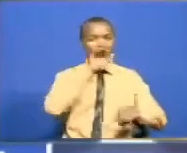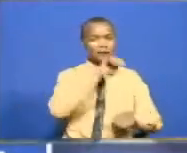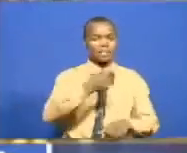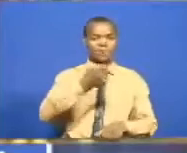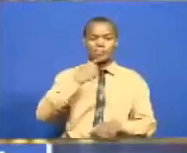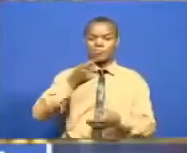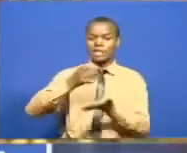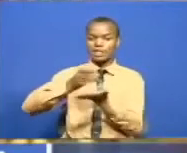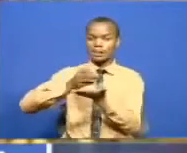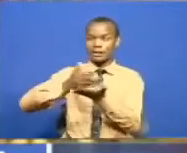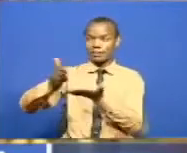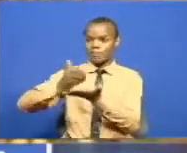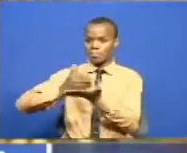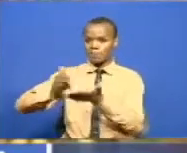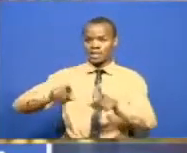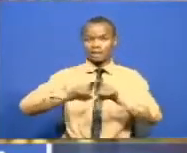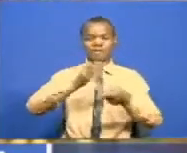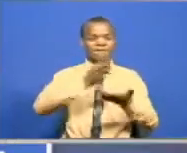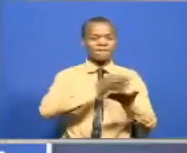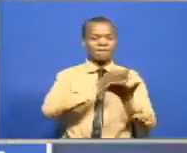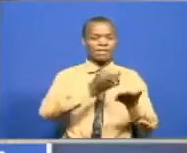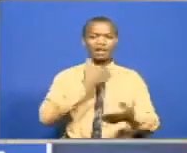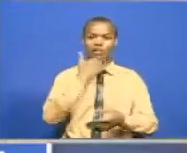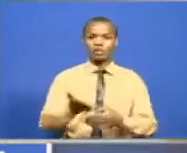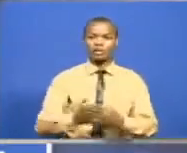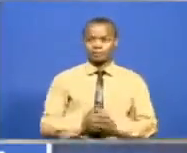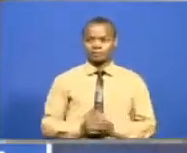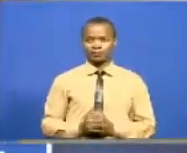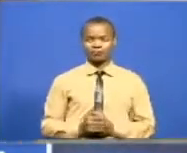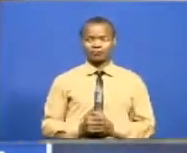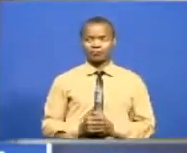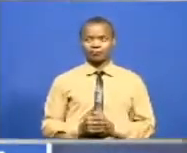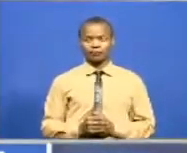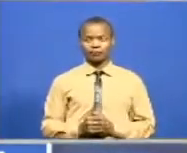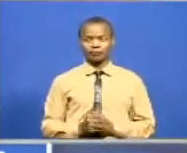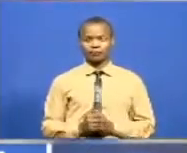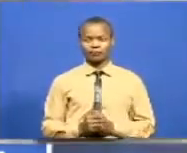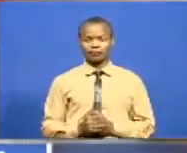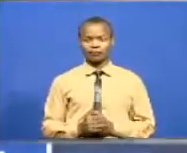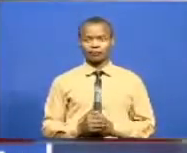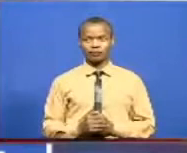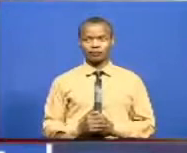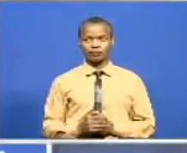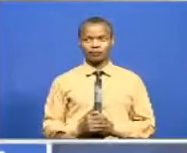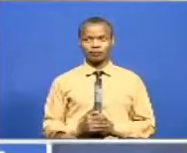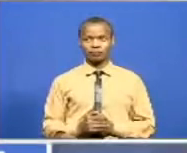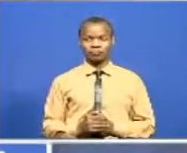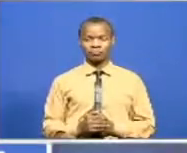supplies, and inadequate financing of the sector. Ben Chumba, reporting for Channel One News.